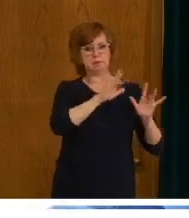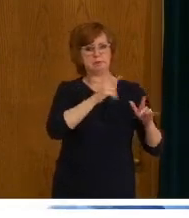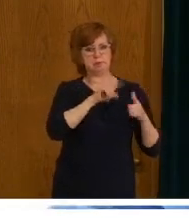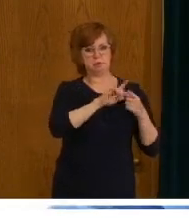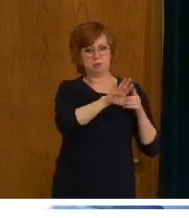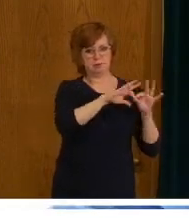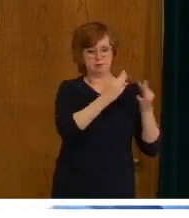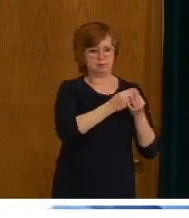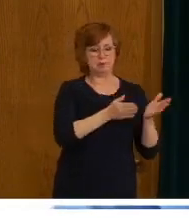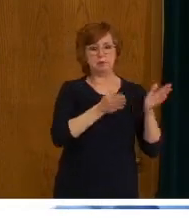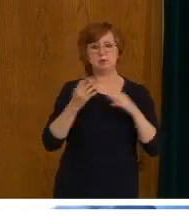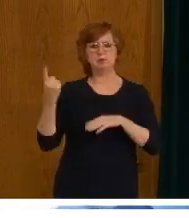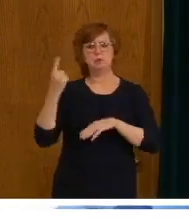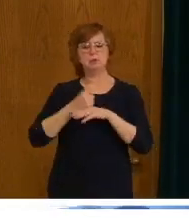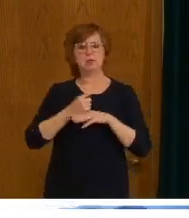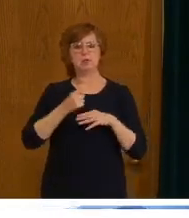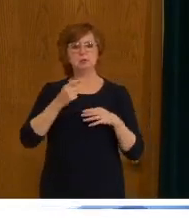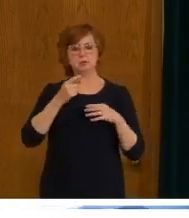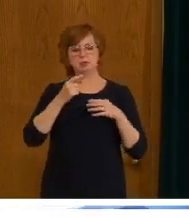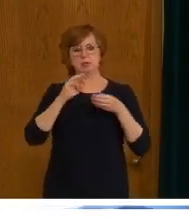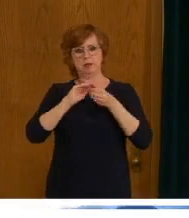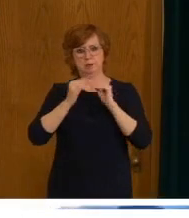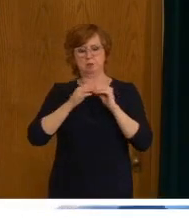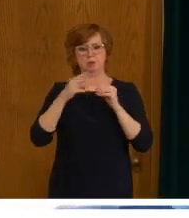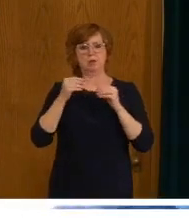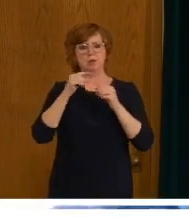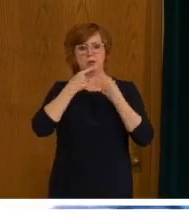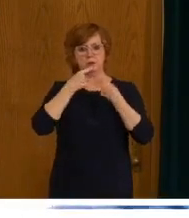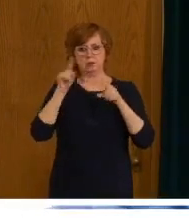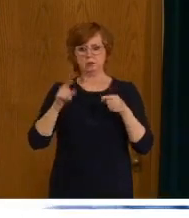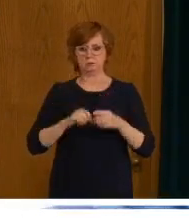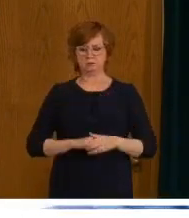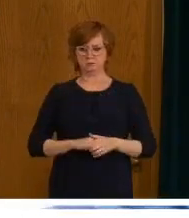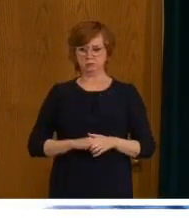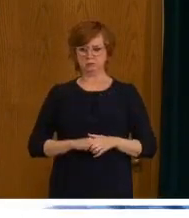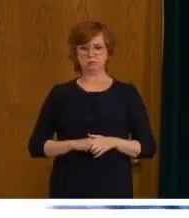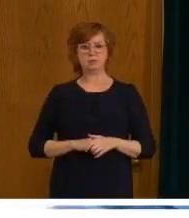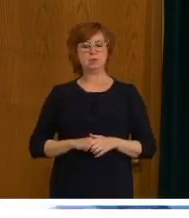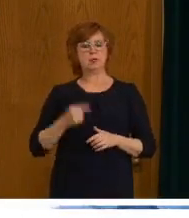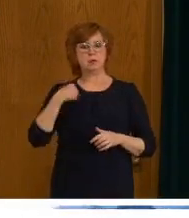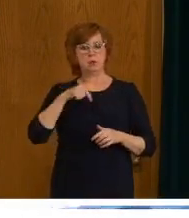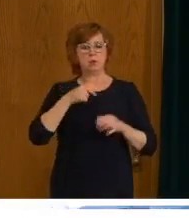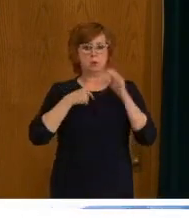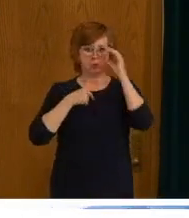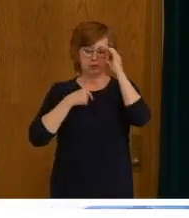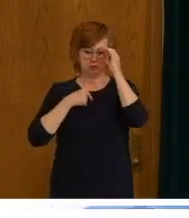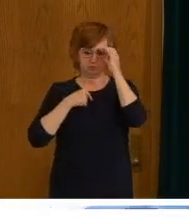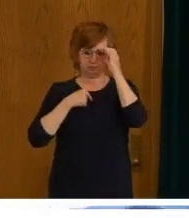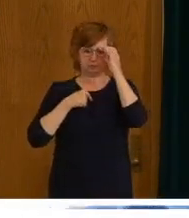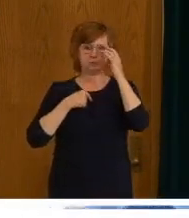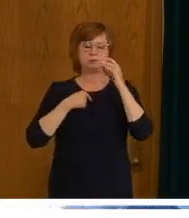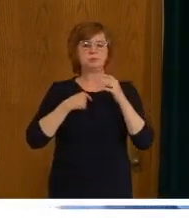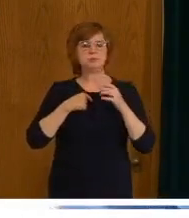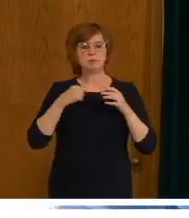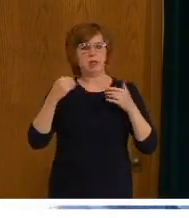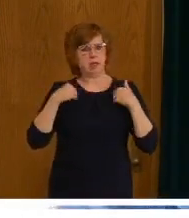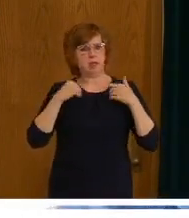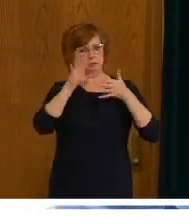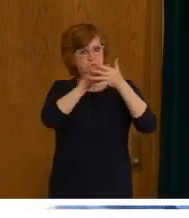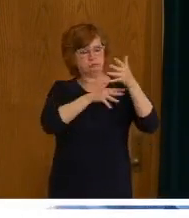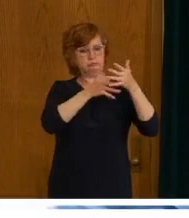think it's part of a staged approach. We have already entered step one on